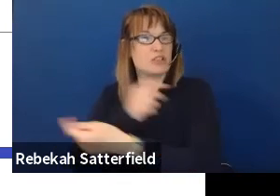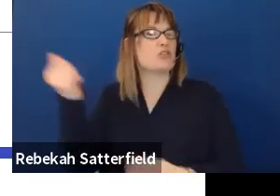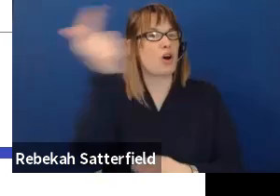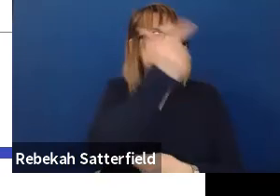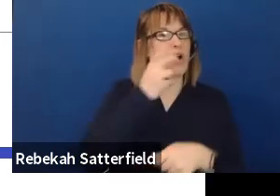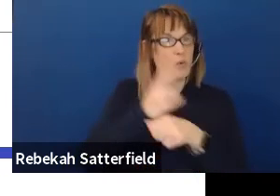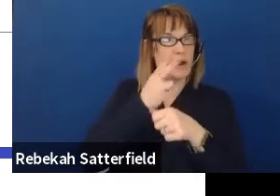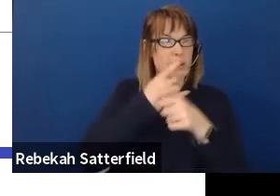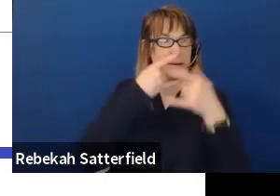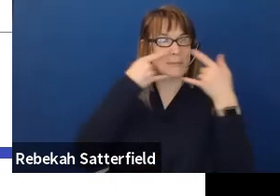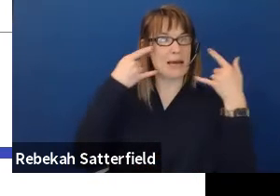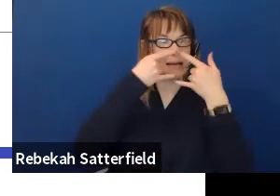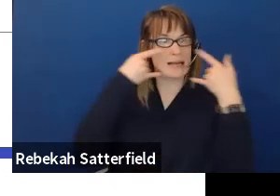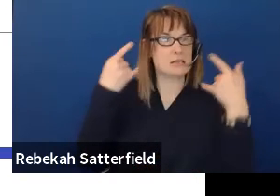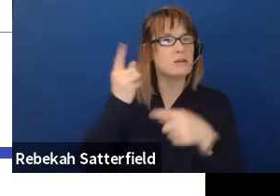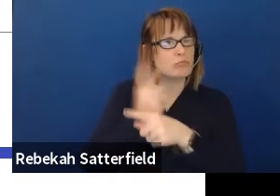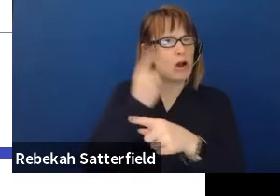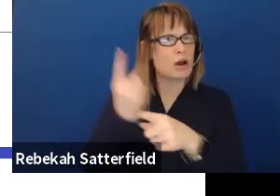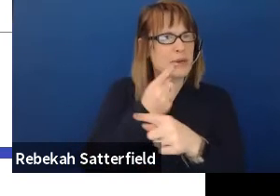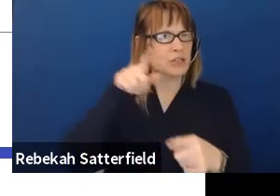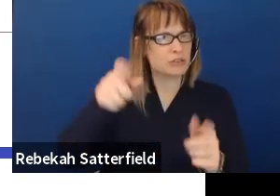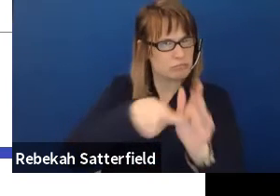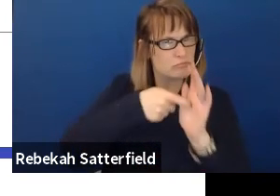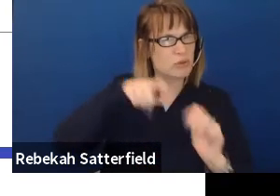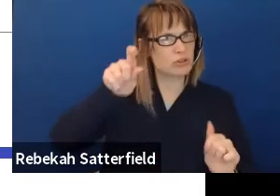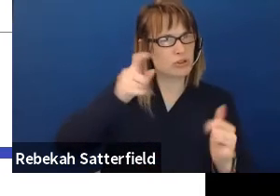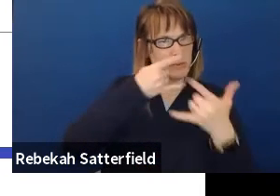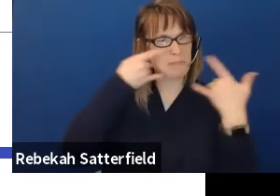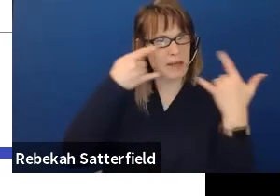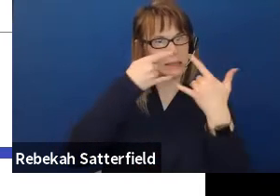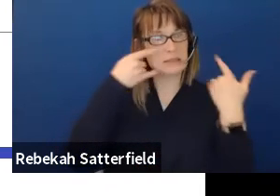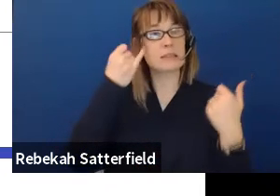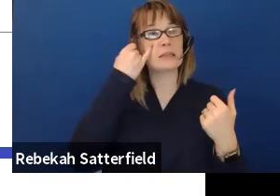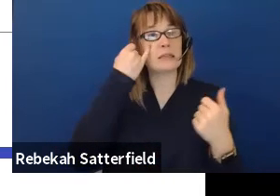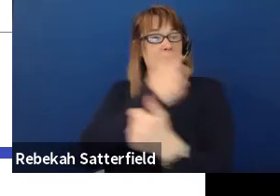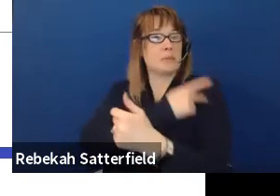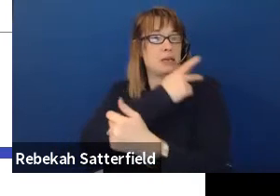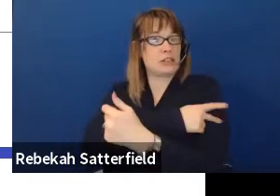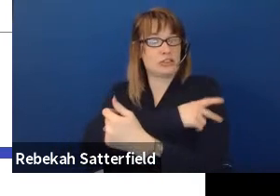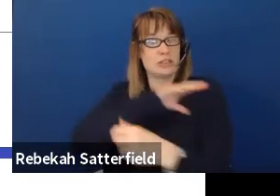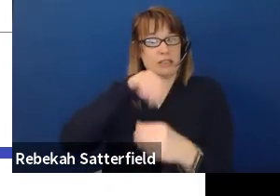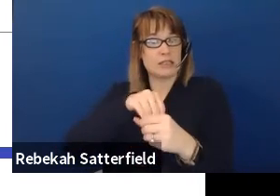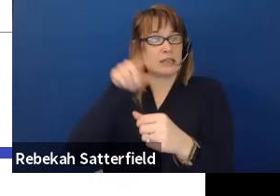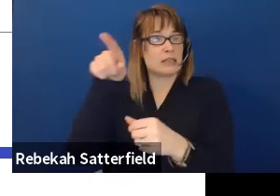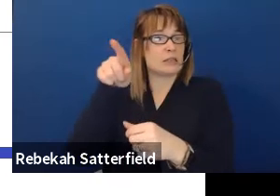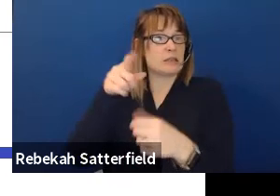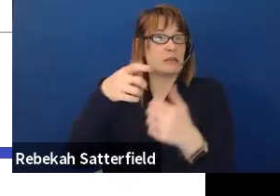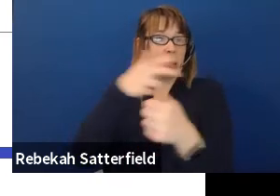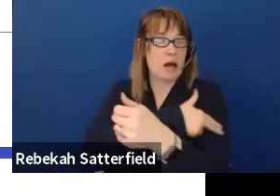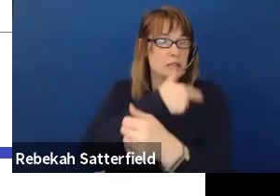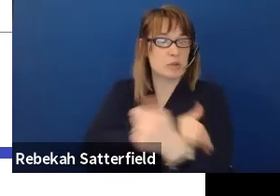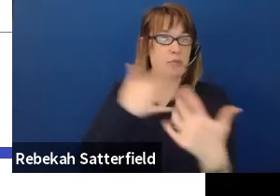be wearing masks. If the patient is in a hospital or in a facility, there might be noise from